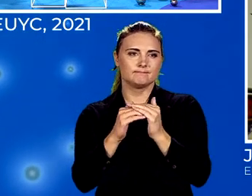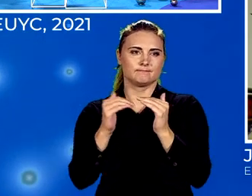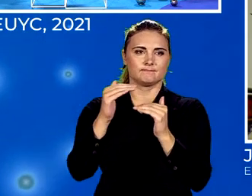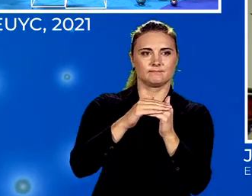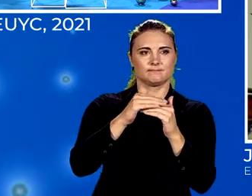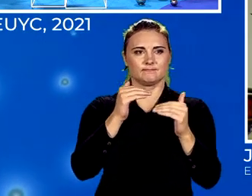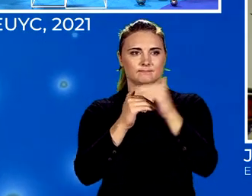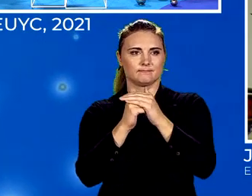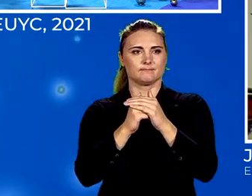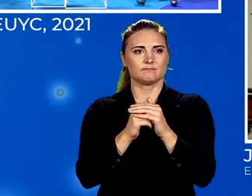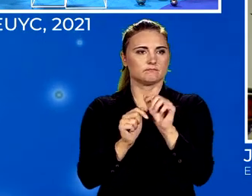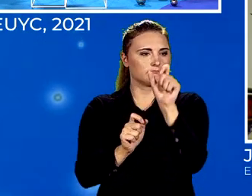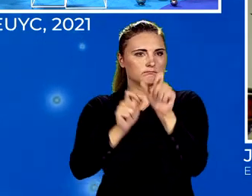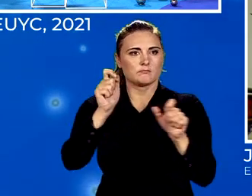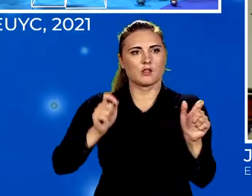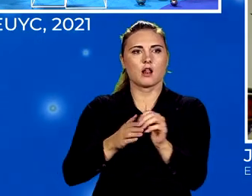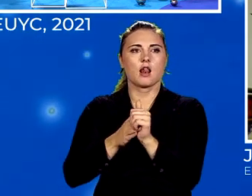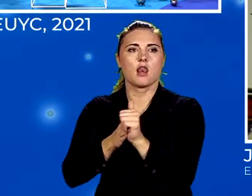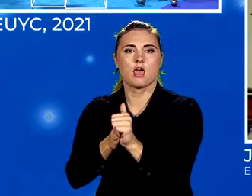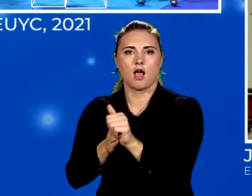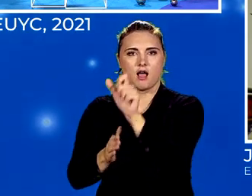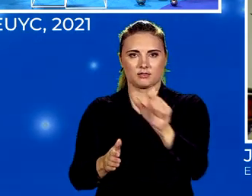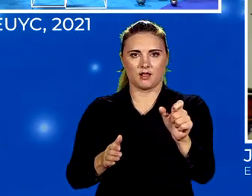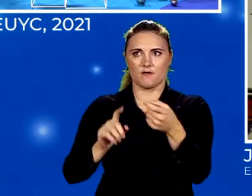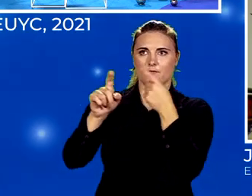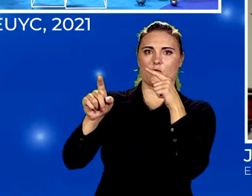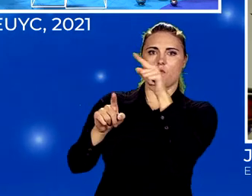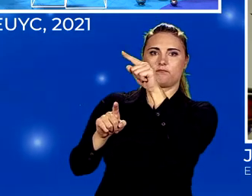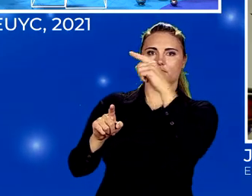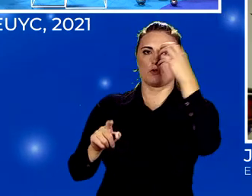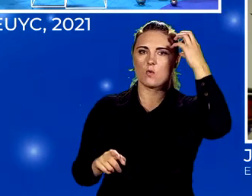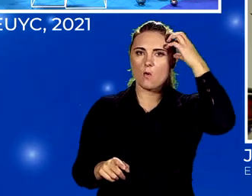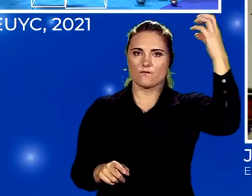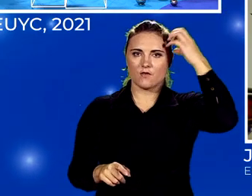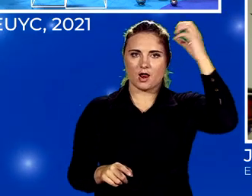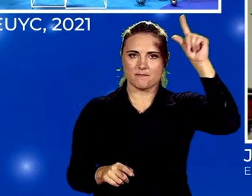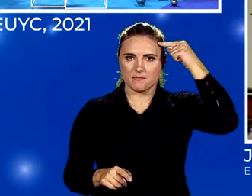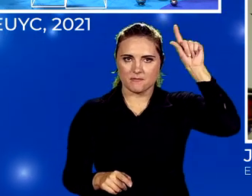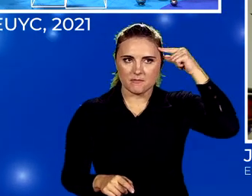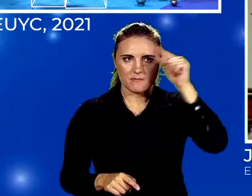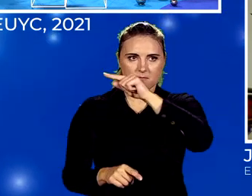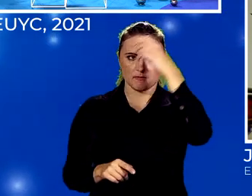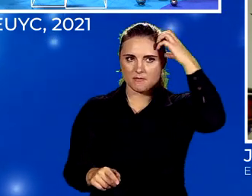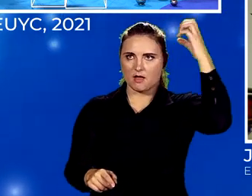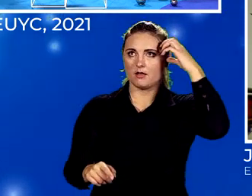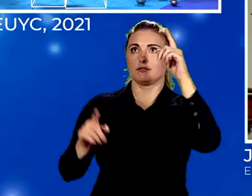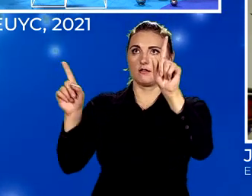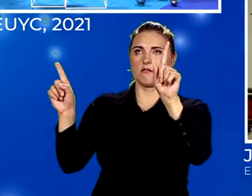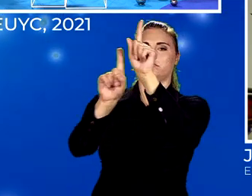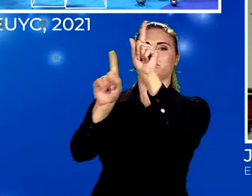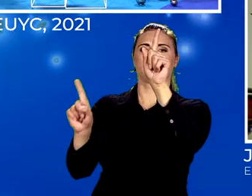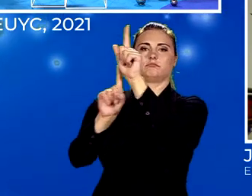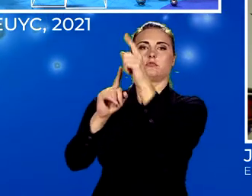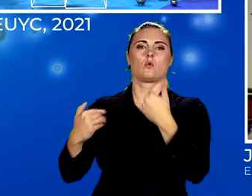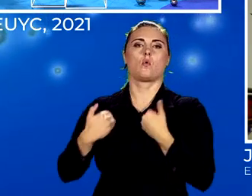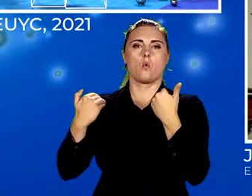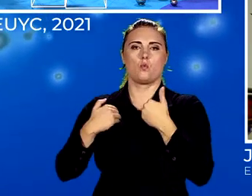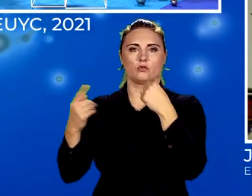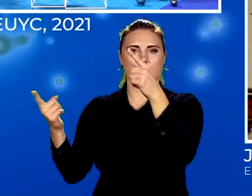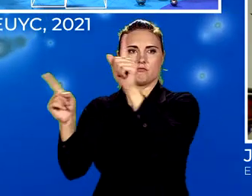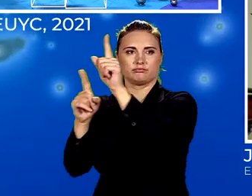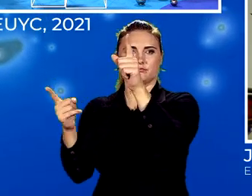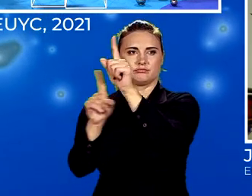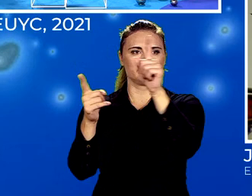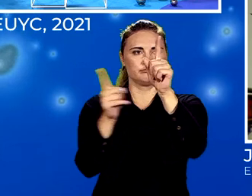of governance, from local to national to European, and make sure that young people sit together with decision makers at the table and